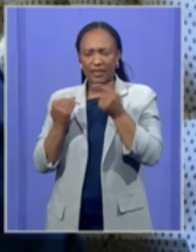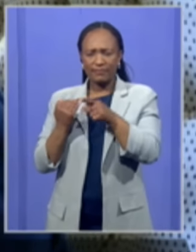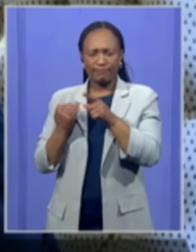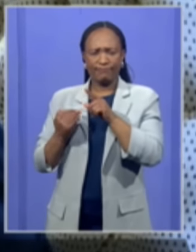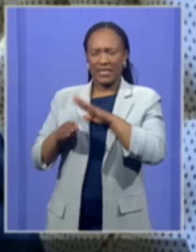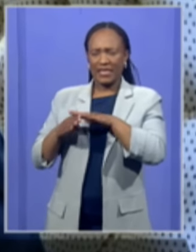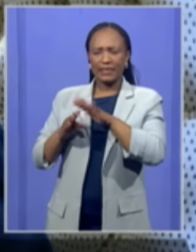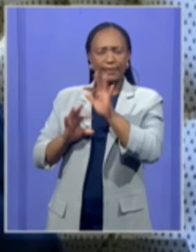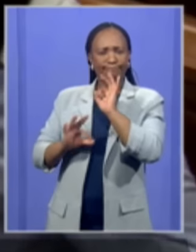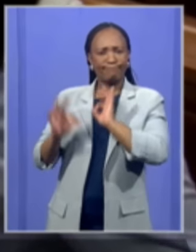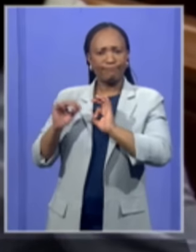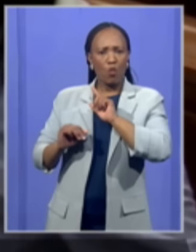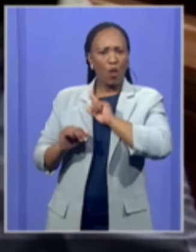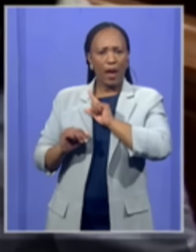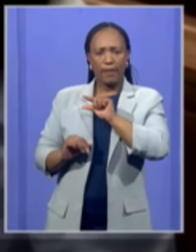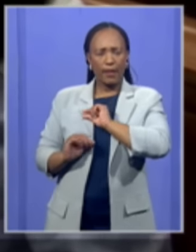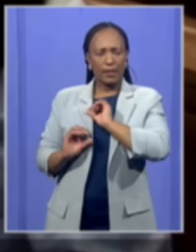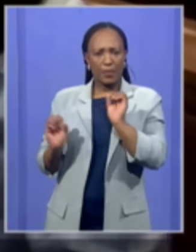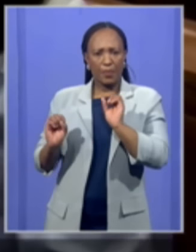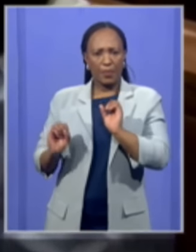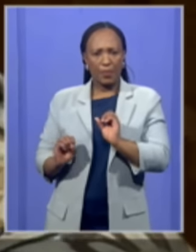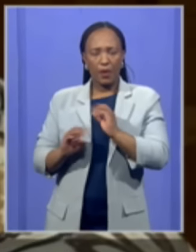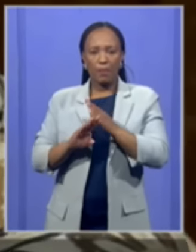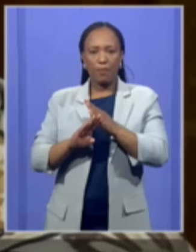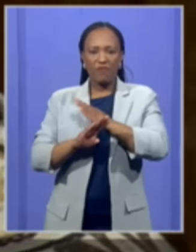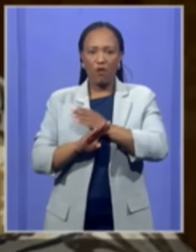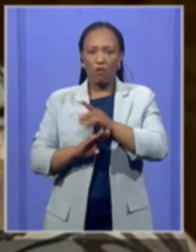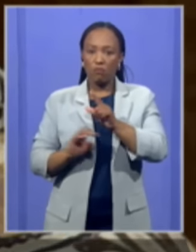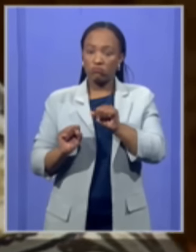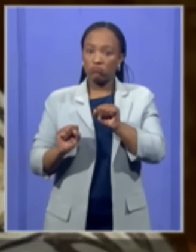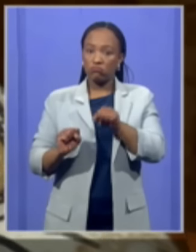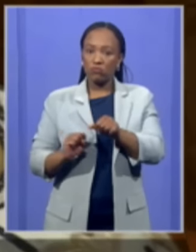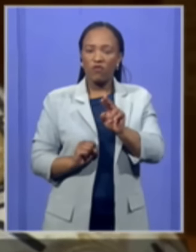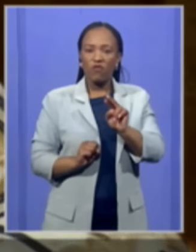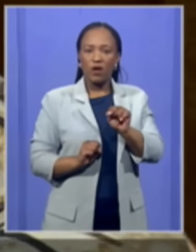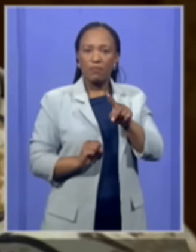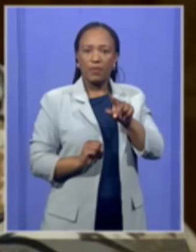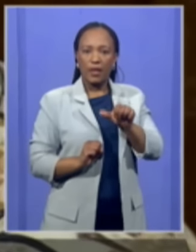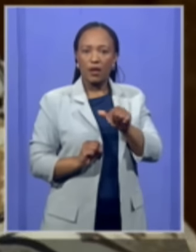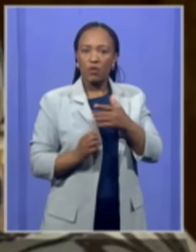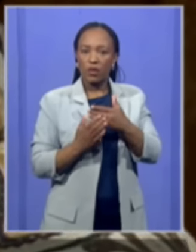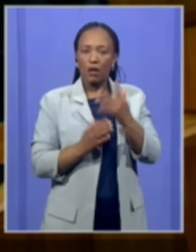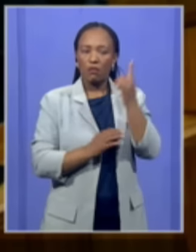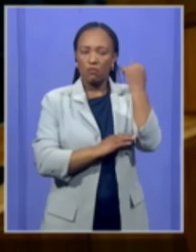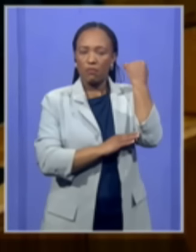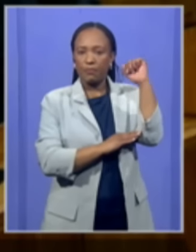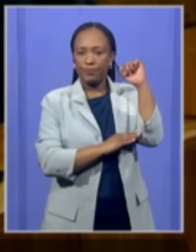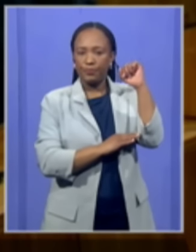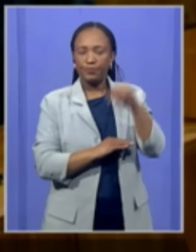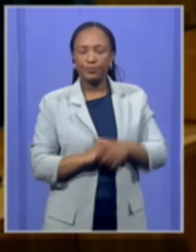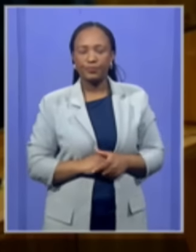fumane Motoso a le molato pele a fana ka tumello ya hore yona NPA e ipiletse kahlolong ya hae.